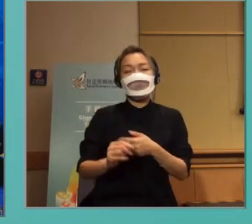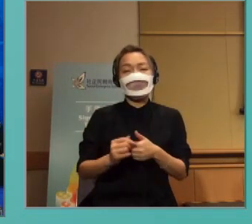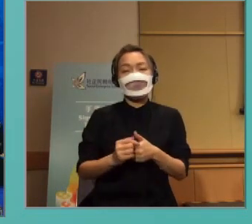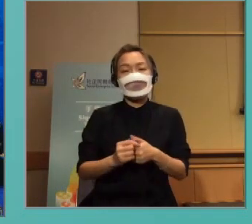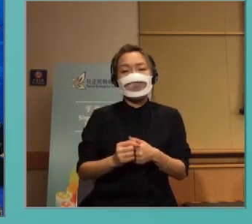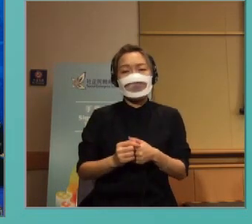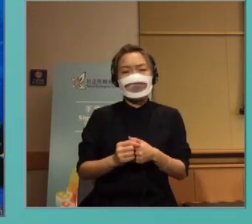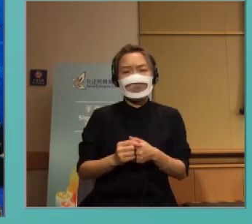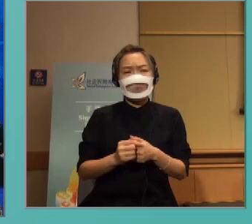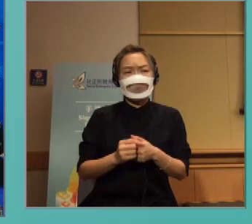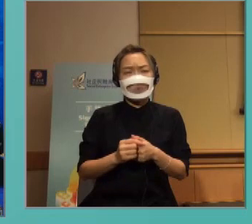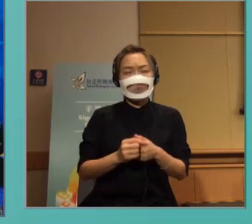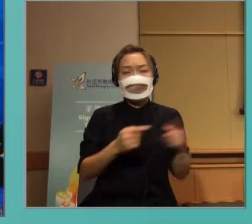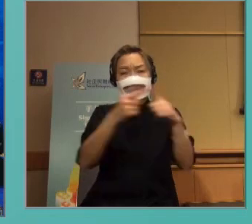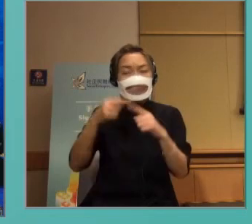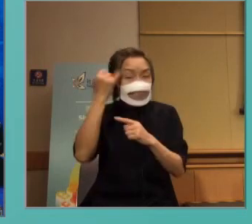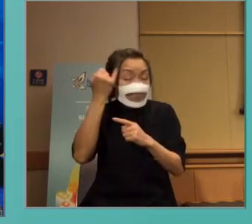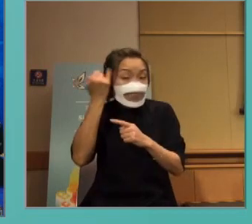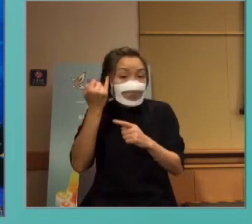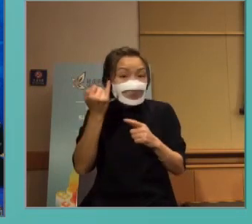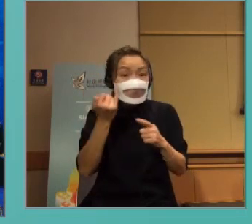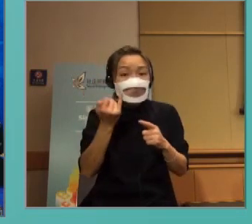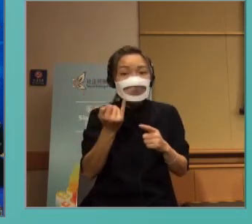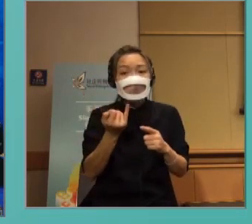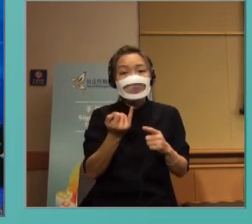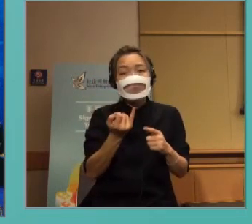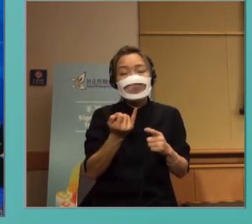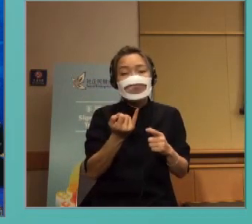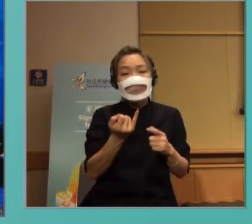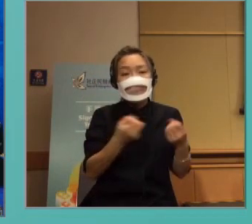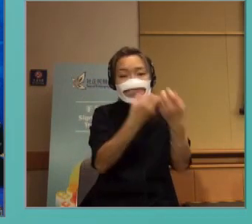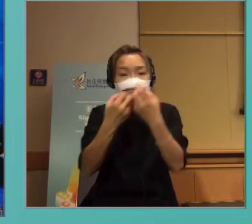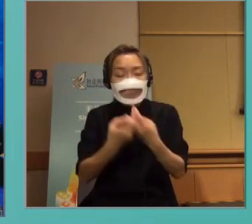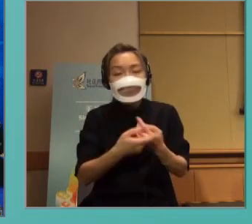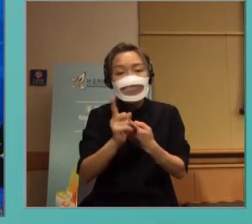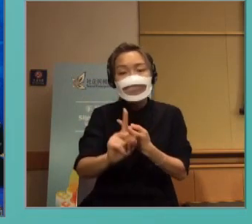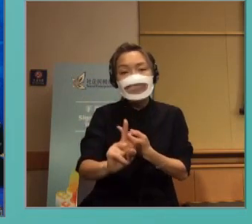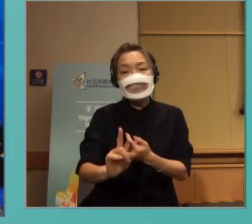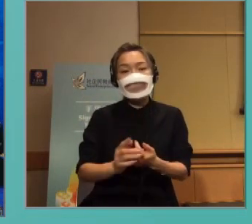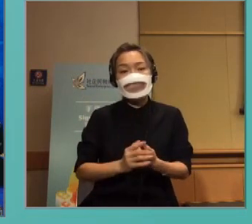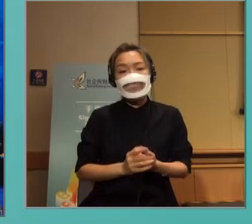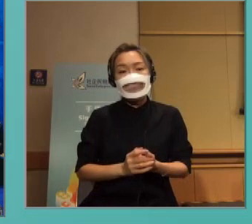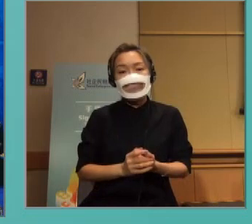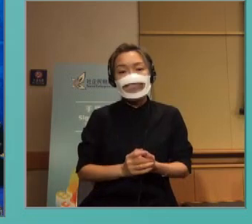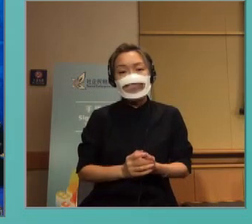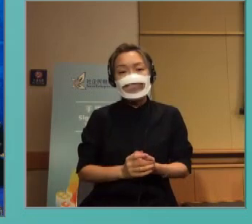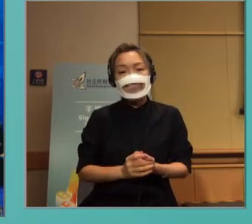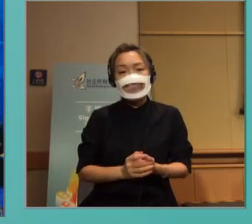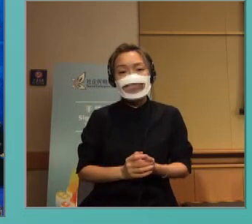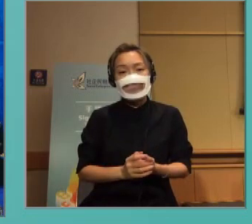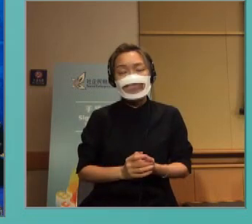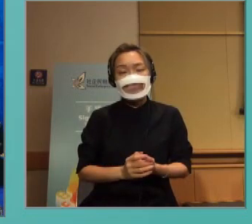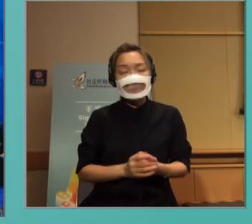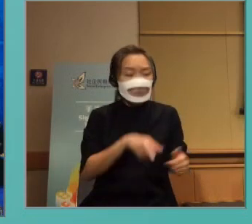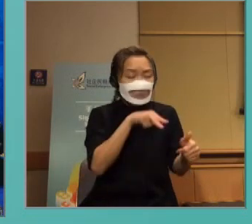But there are cautionary tales to regulation, because on one hand, regulation is intended to protect, but if it's over-regulated, for instance, if you look at what